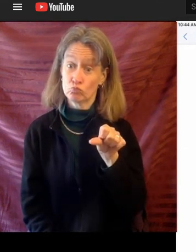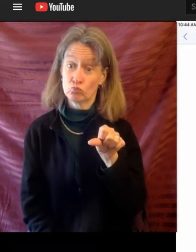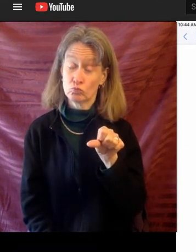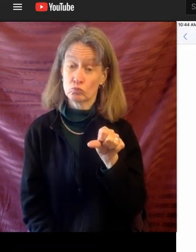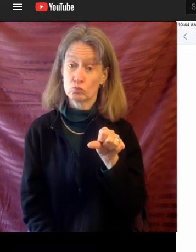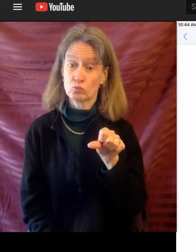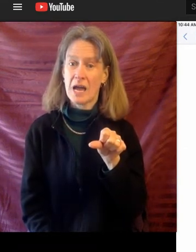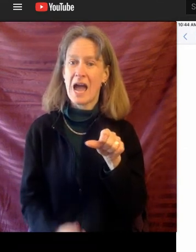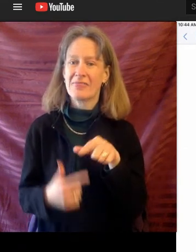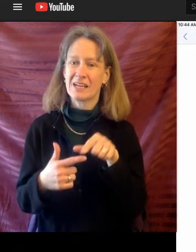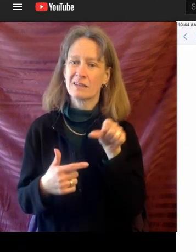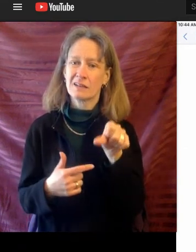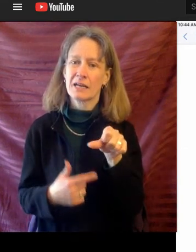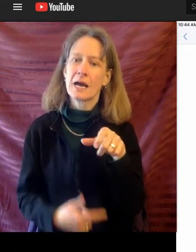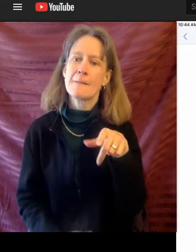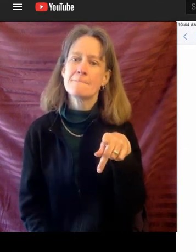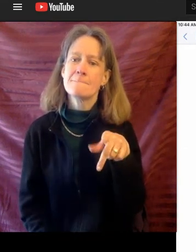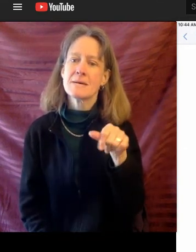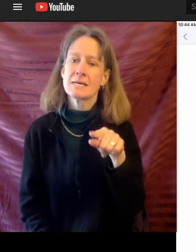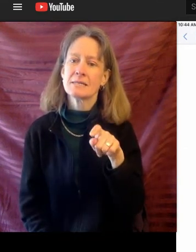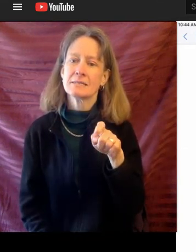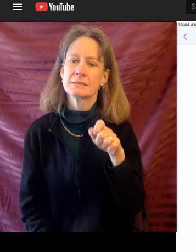and click Paste Image.